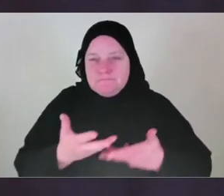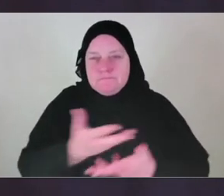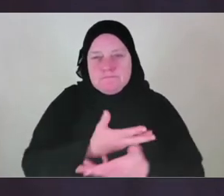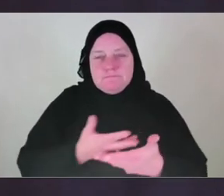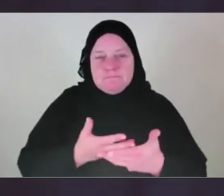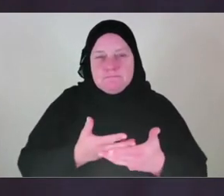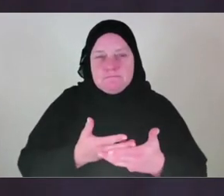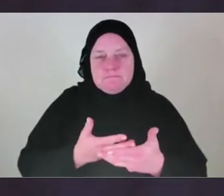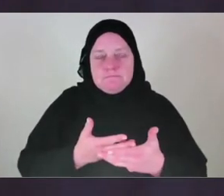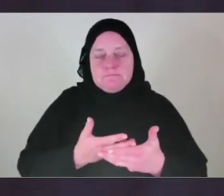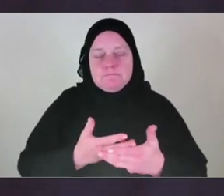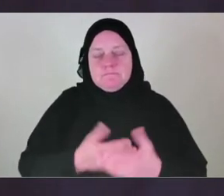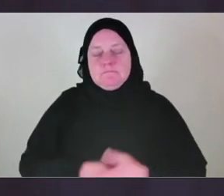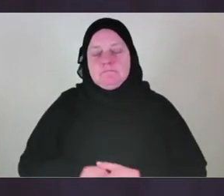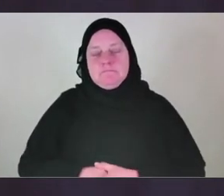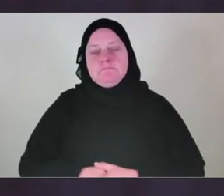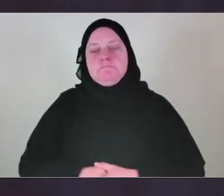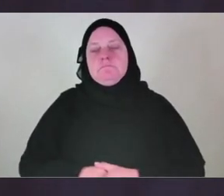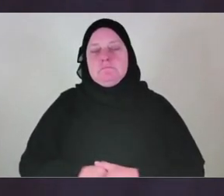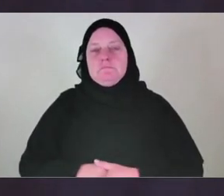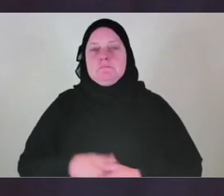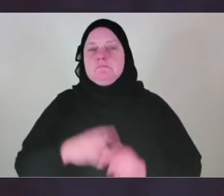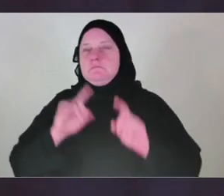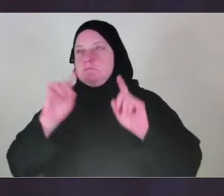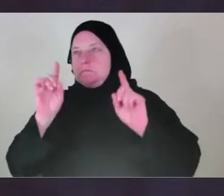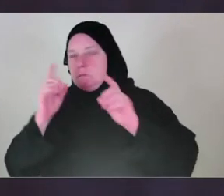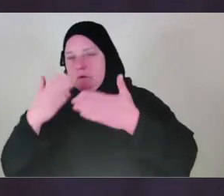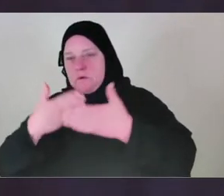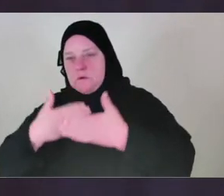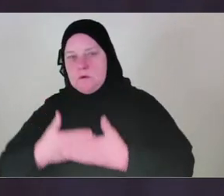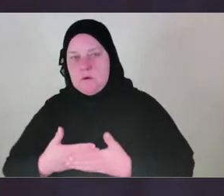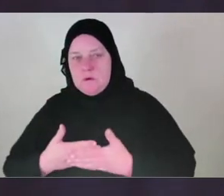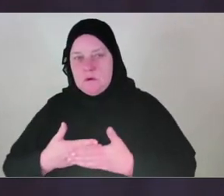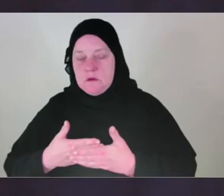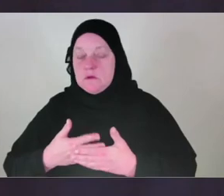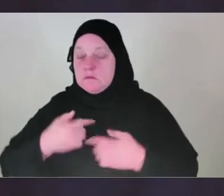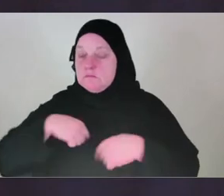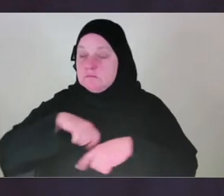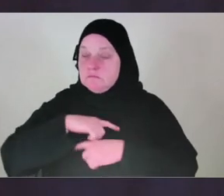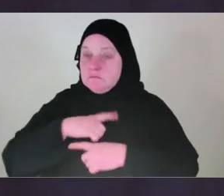and today or tonight we'll mention